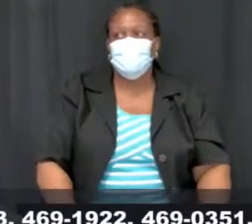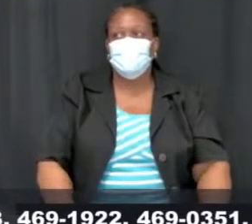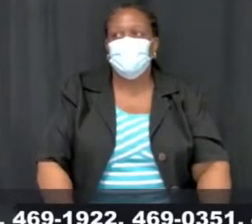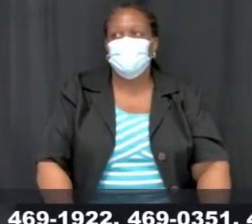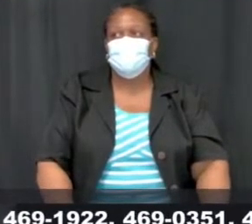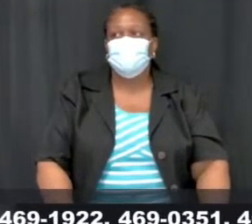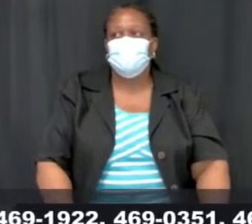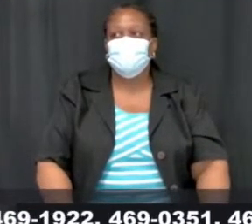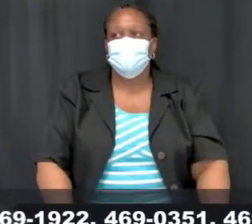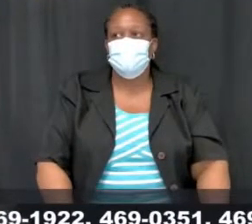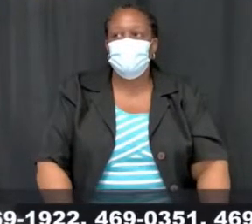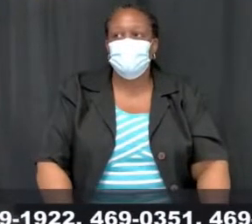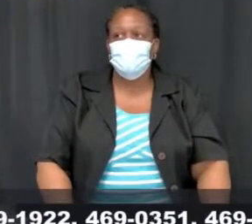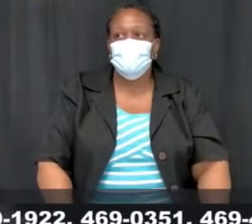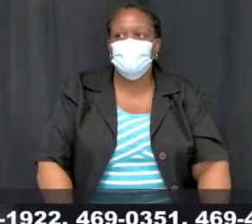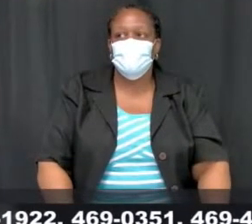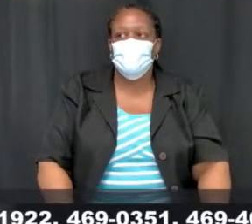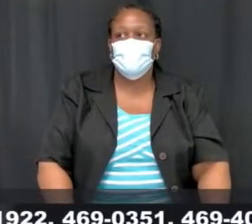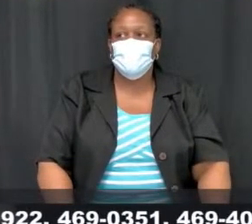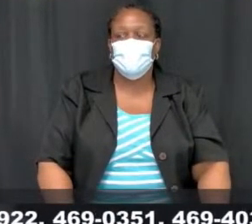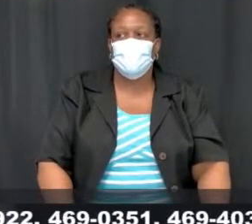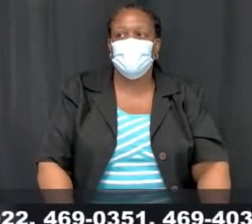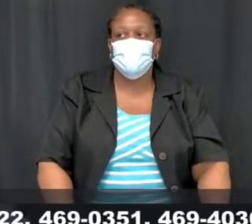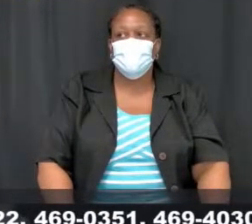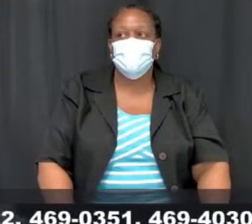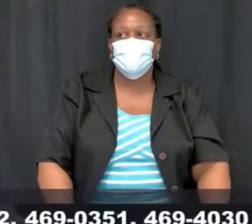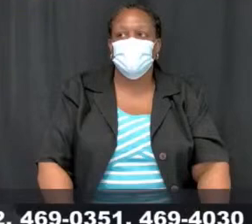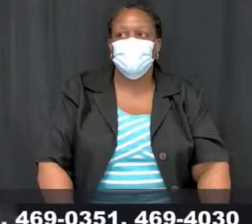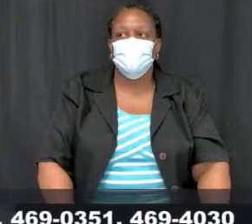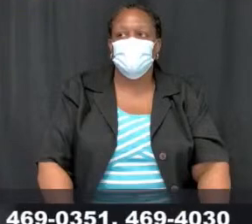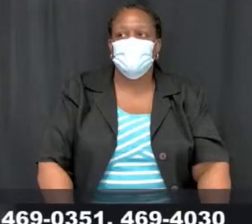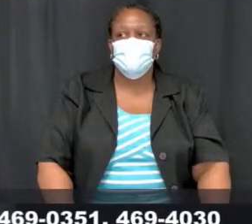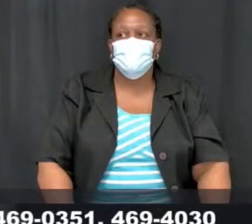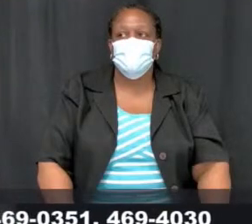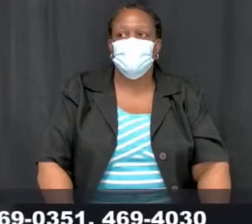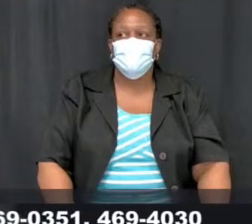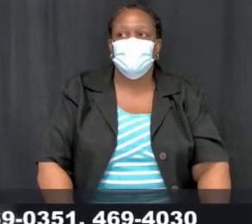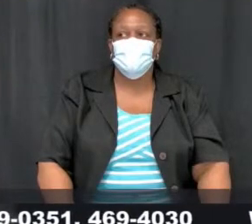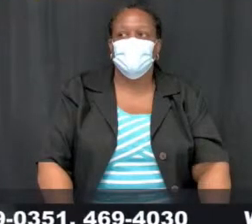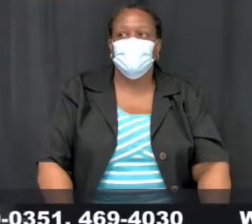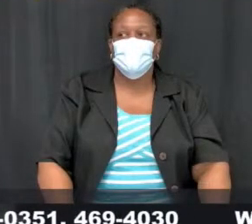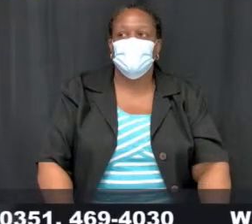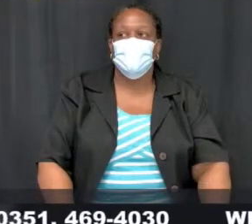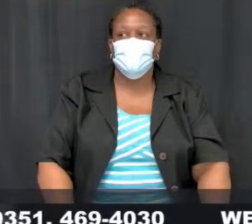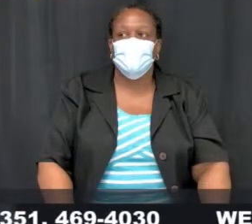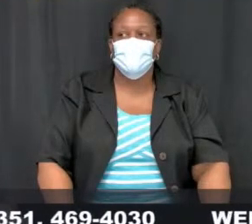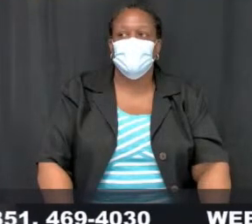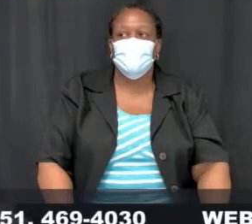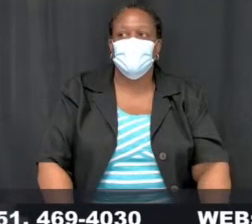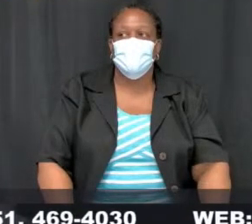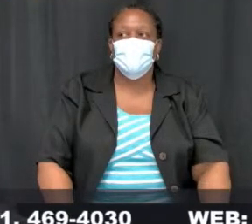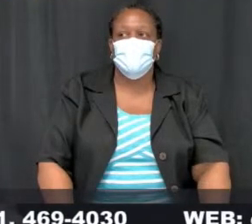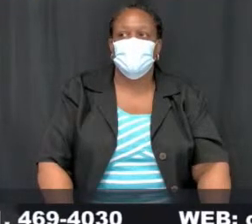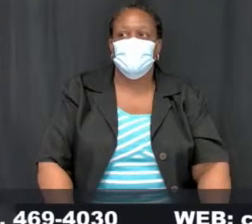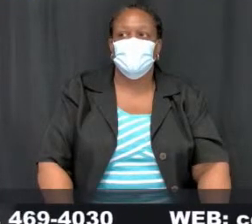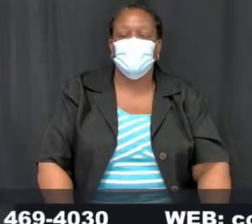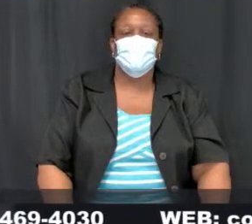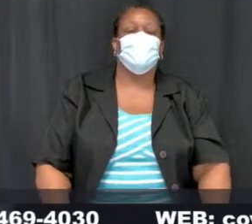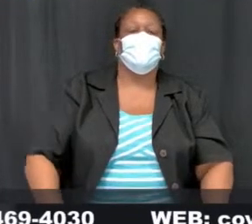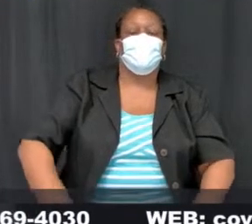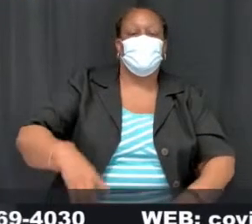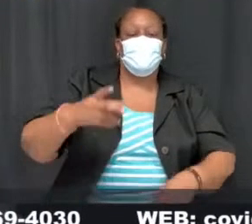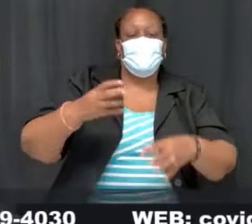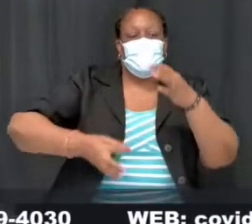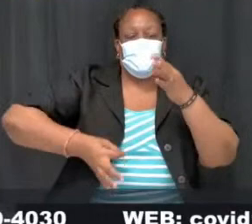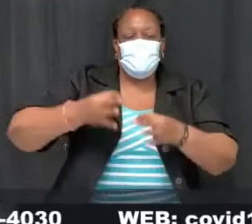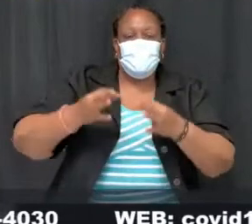expiration date. The Delta virus doesn't arrive the day the CMO announced that we got that confirmation from CAFA